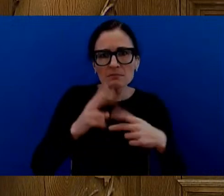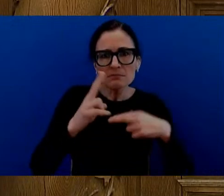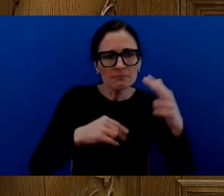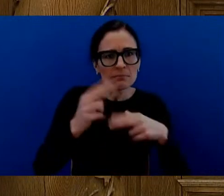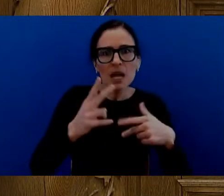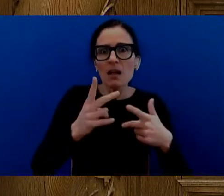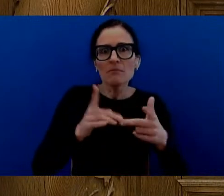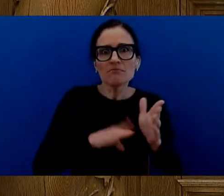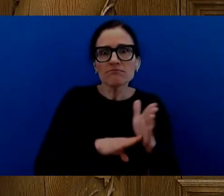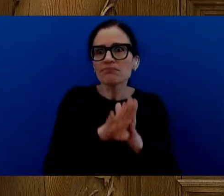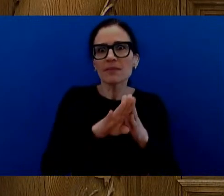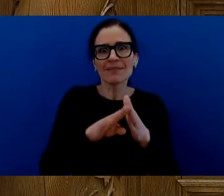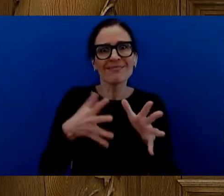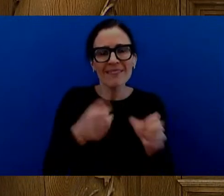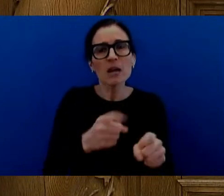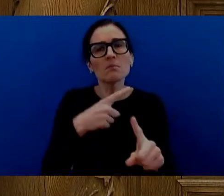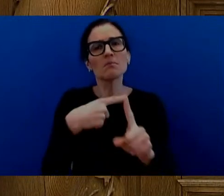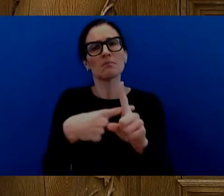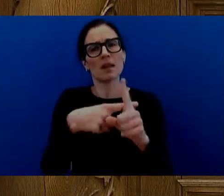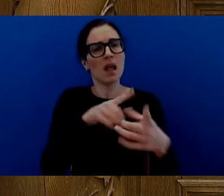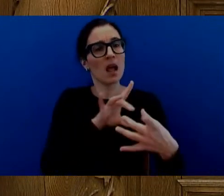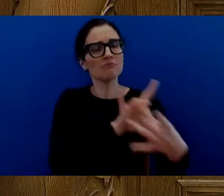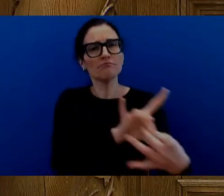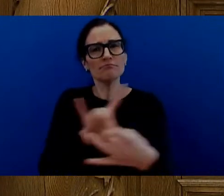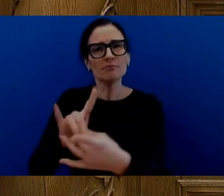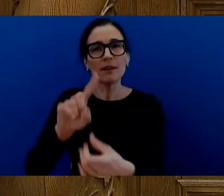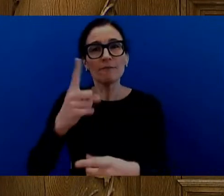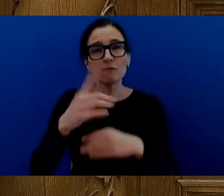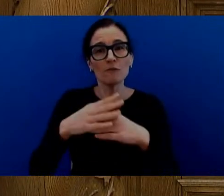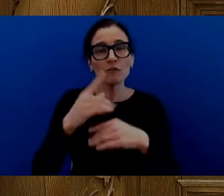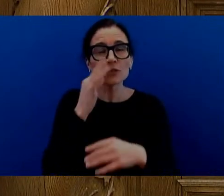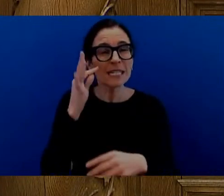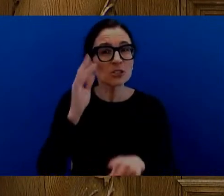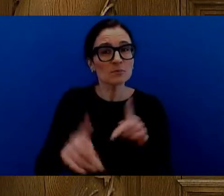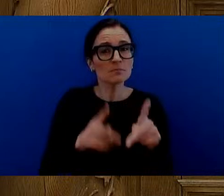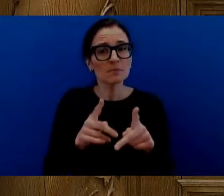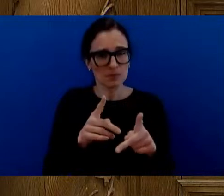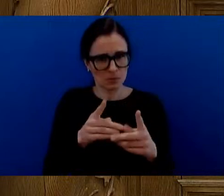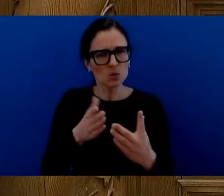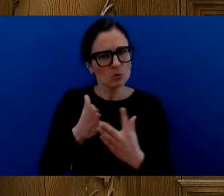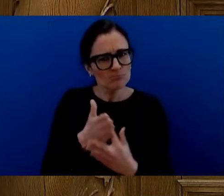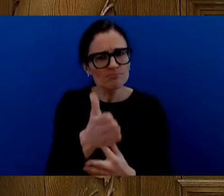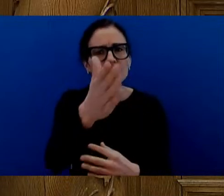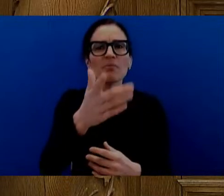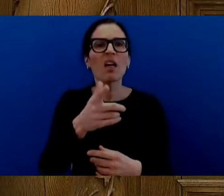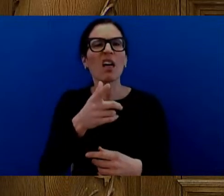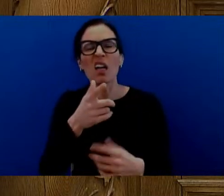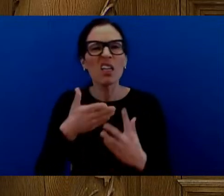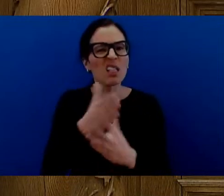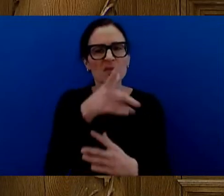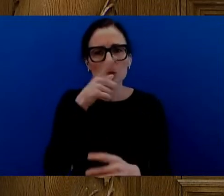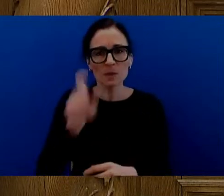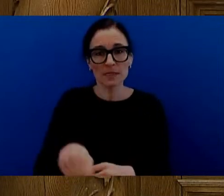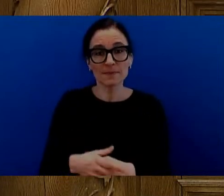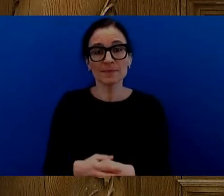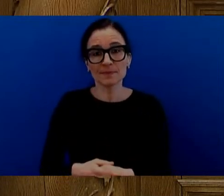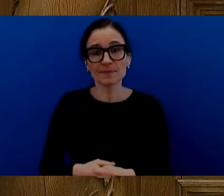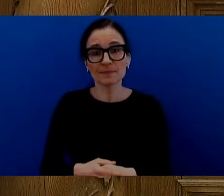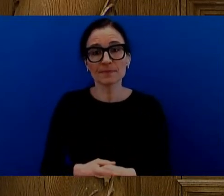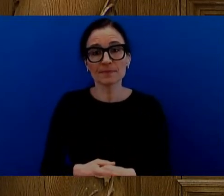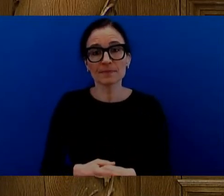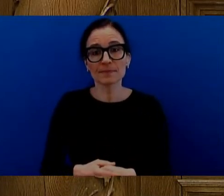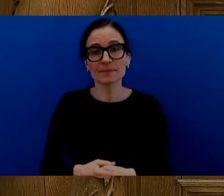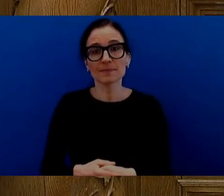unnecessary red tape and break down barriers to growth. Good progress has been made in housing, where BC is breaking